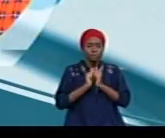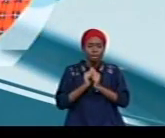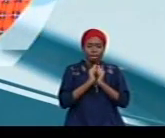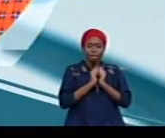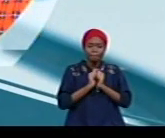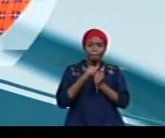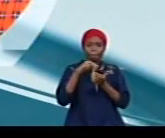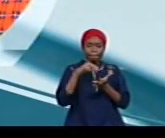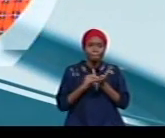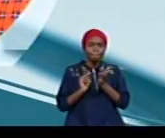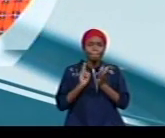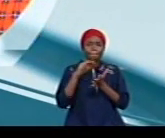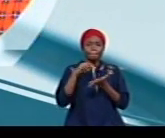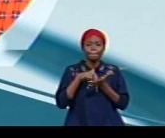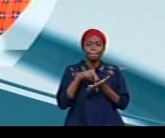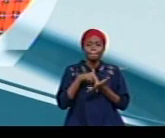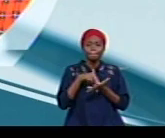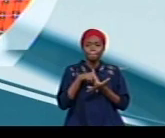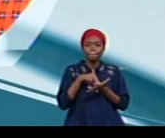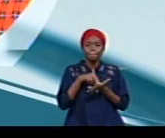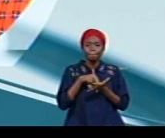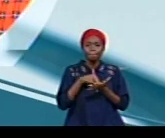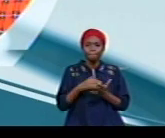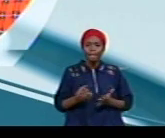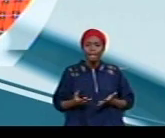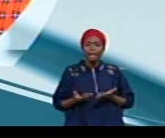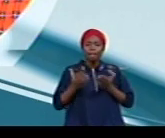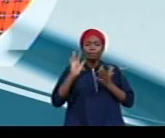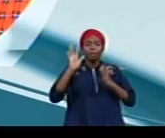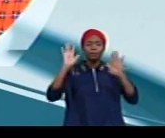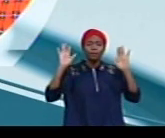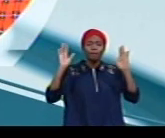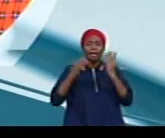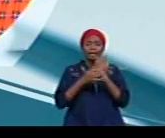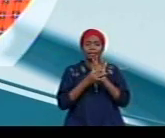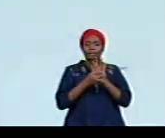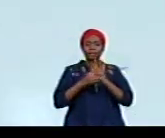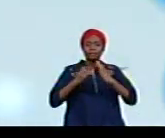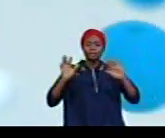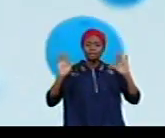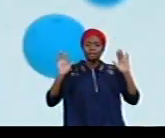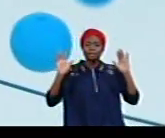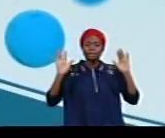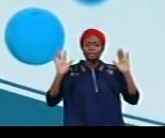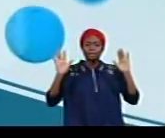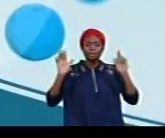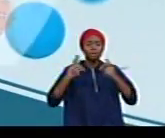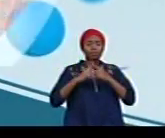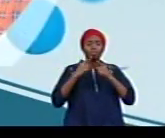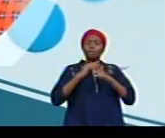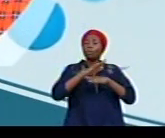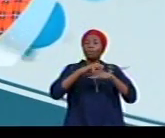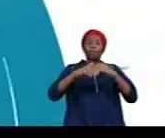on your feet, lift up your hands, and wave it to the Almighty God.